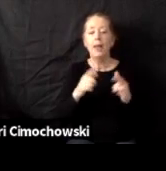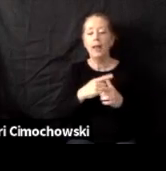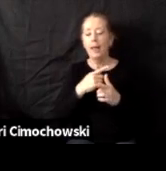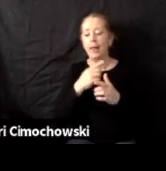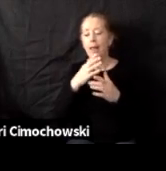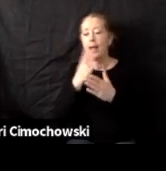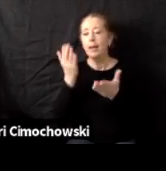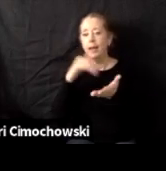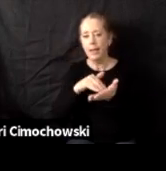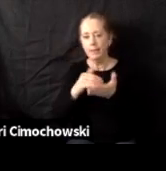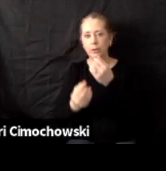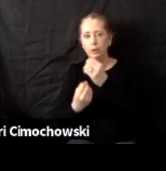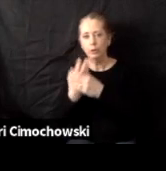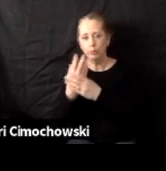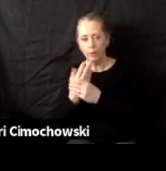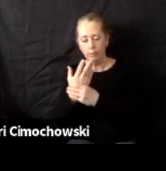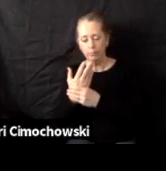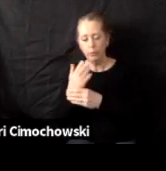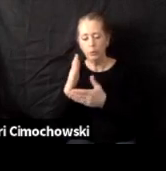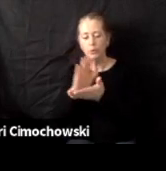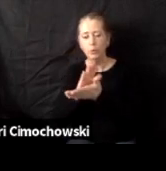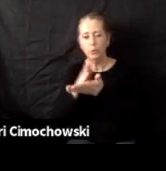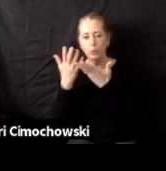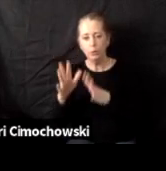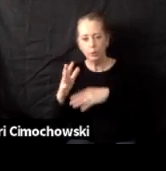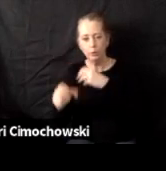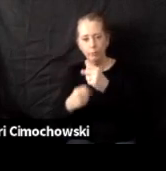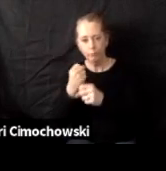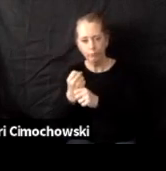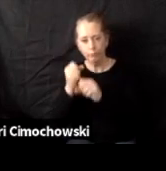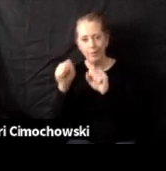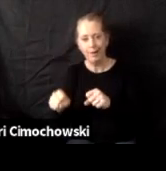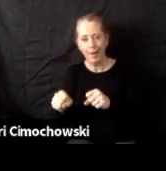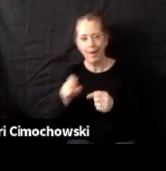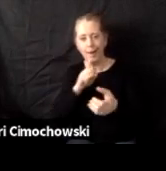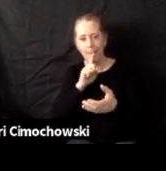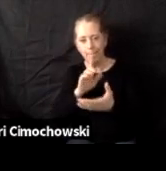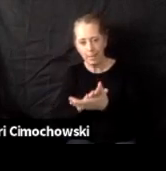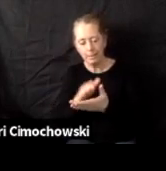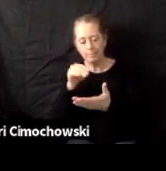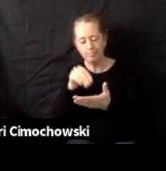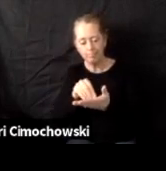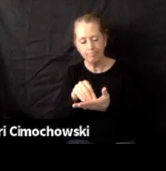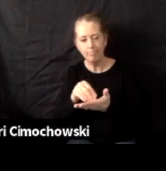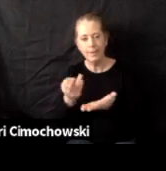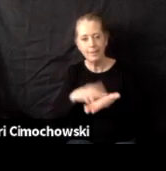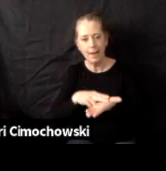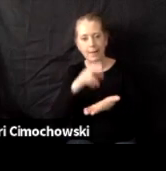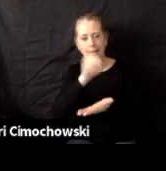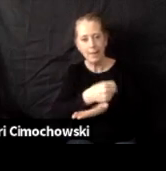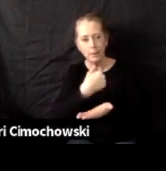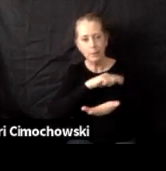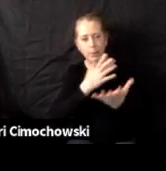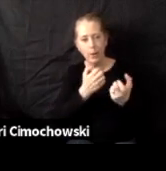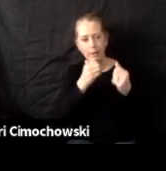where you will, at the end of the school year, where you can make commitments after, you'll have an opportunity to say, yes, we want to